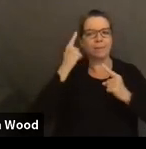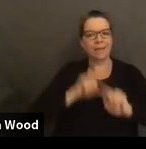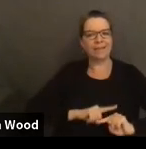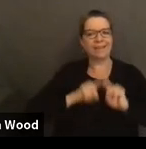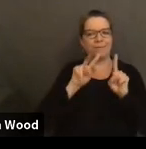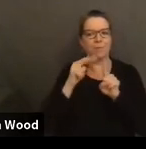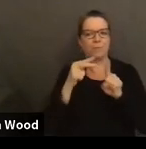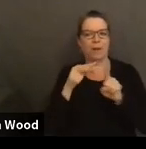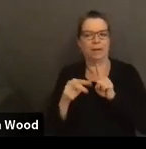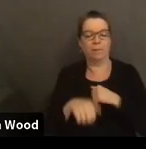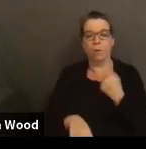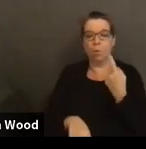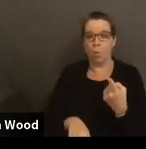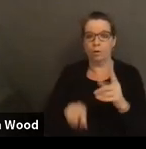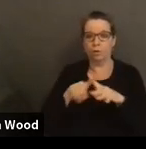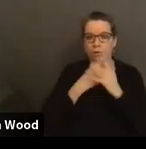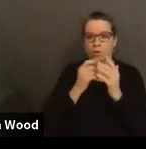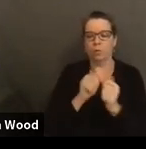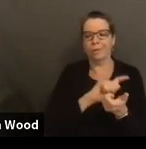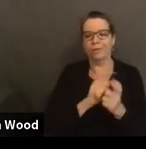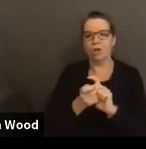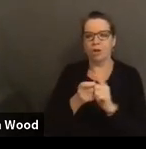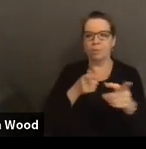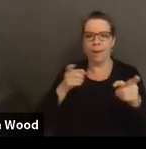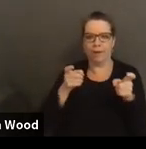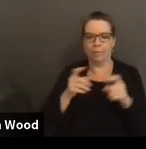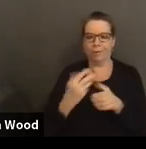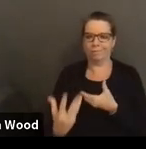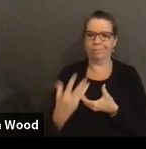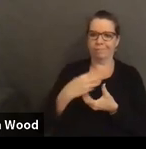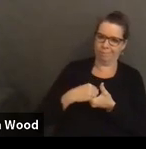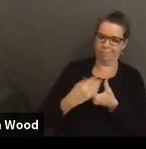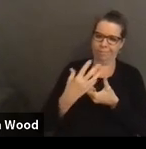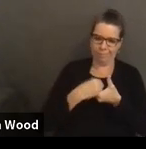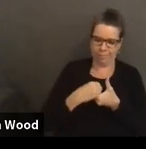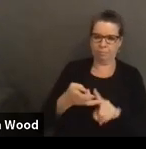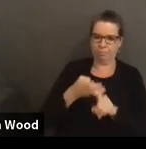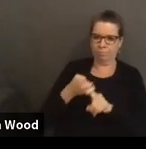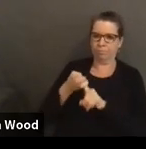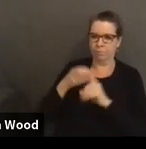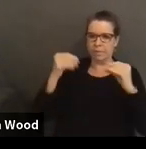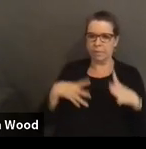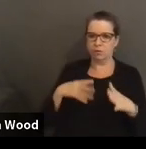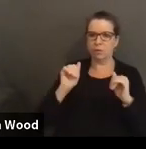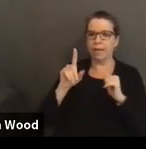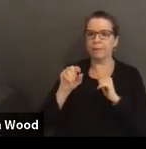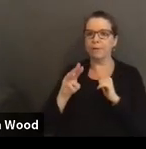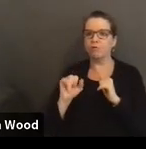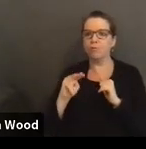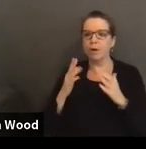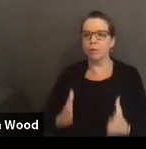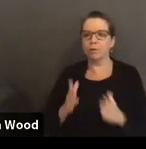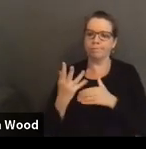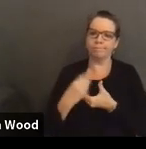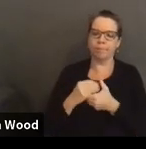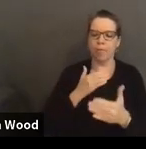differently. One would be starting with change management, engaging teachers and administrators in this process